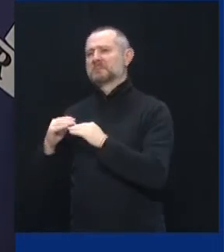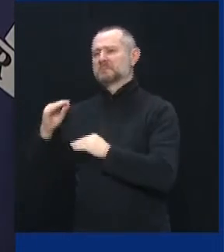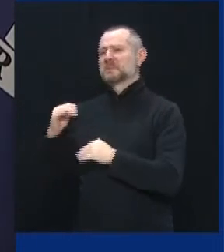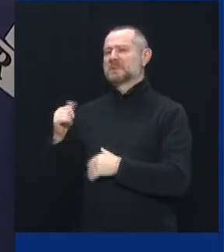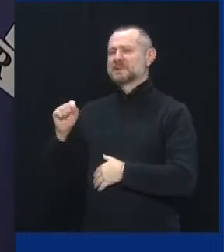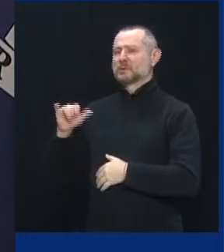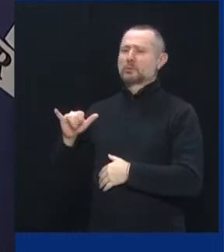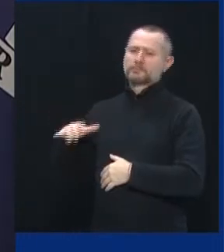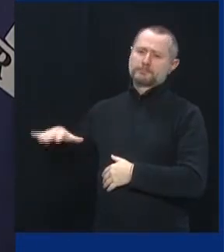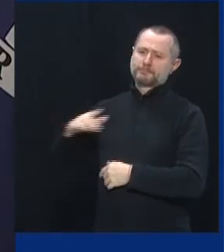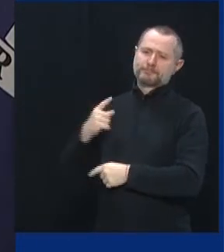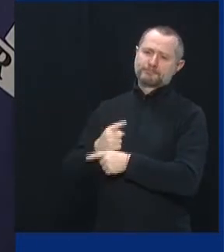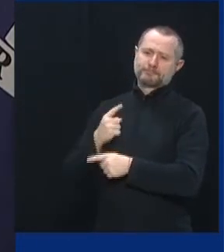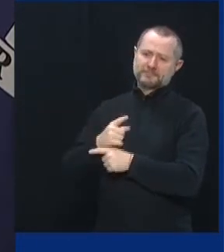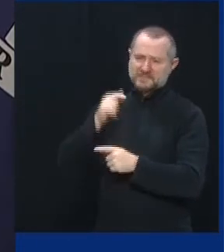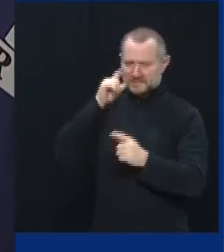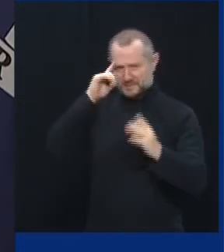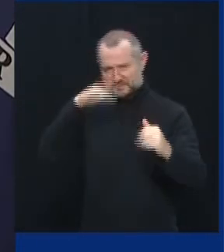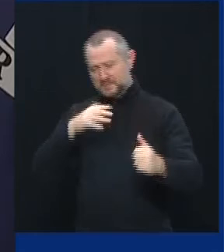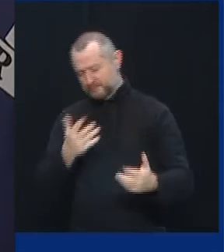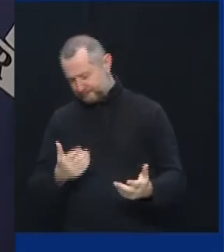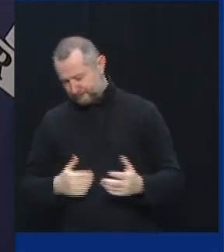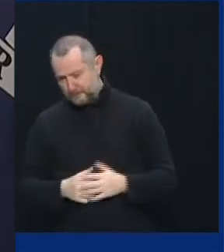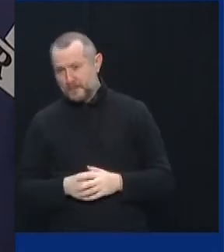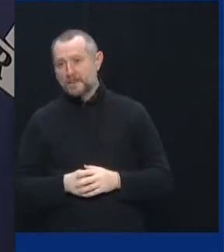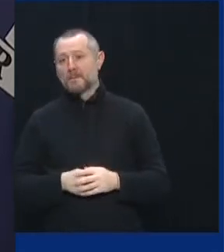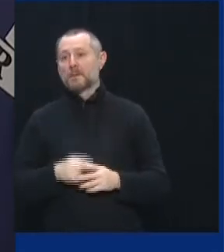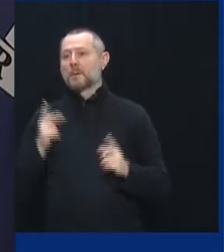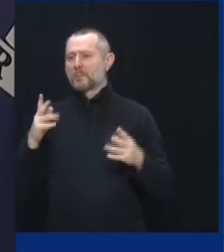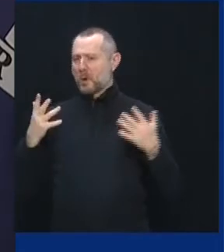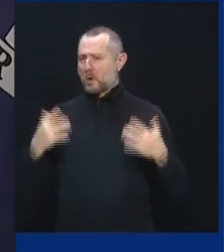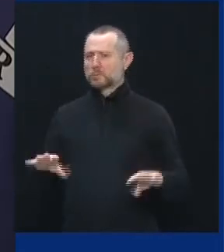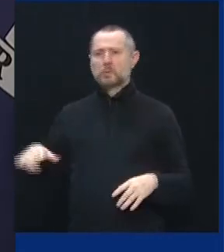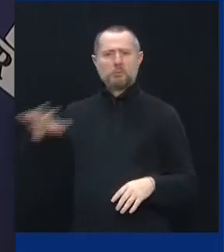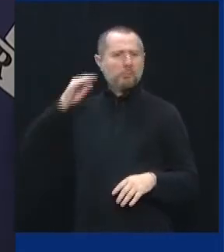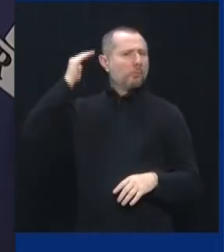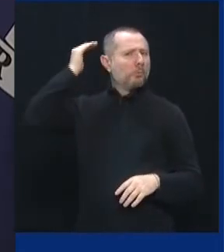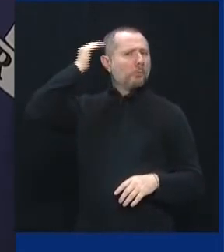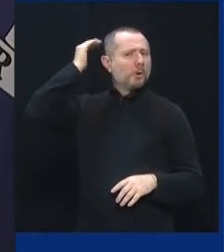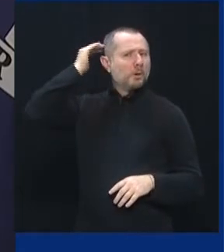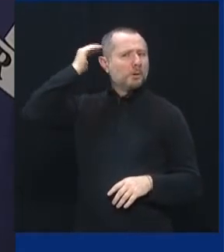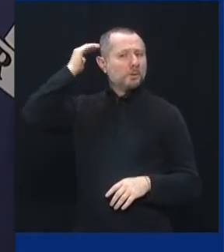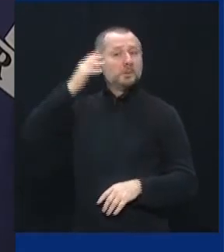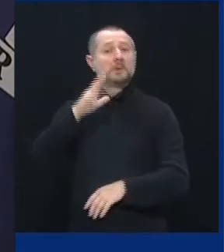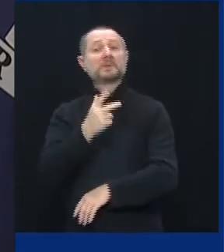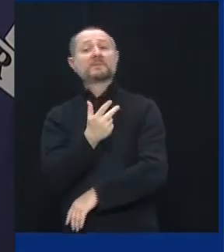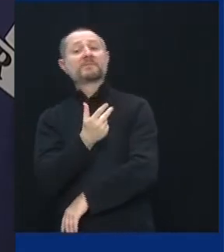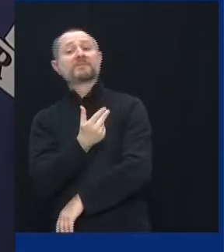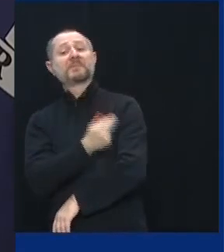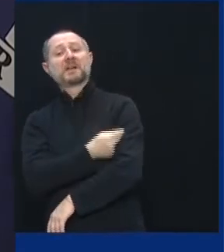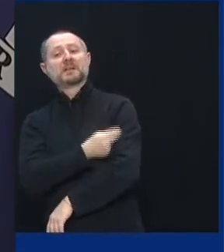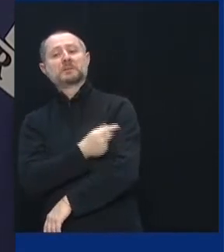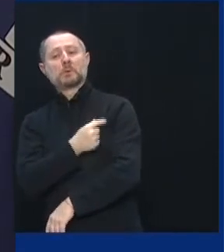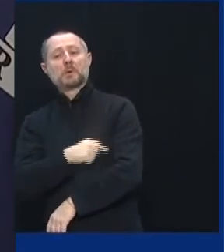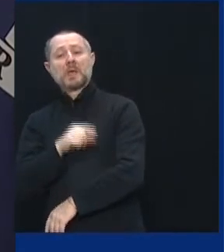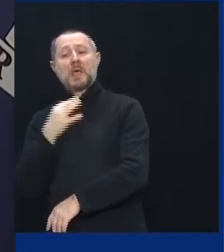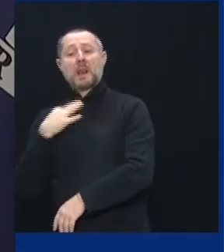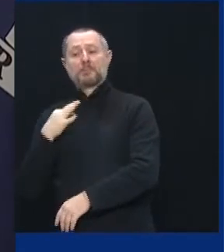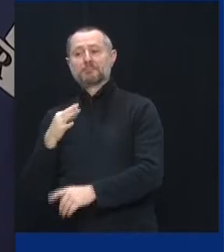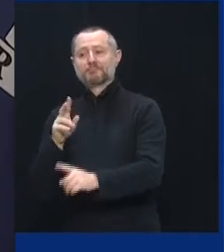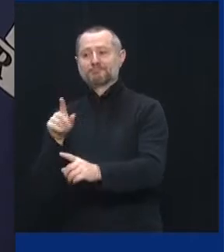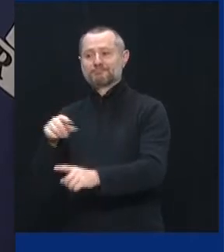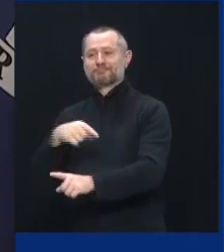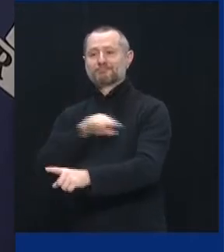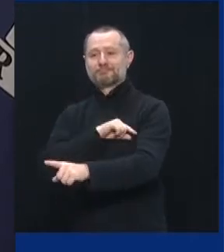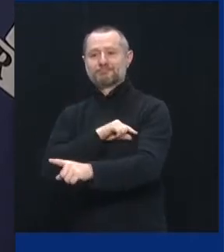expects. People are very aware that the vaccine eligibility outweighs the supply. but